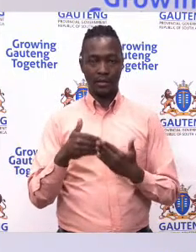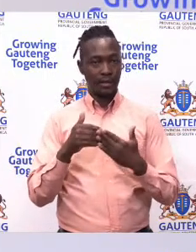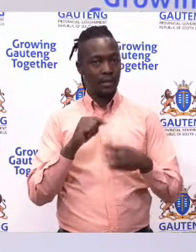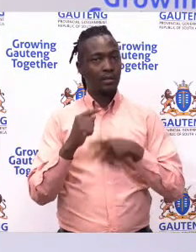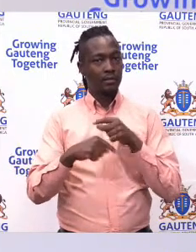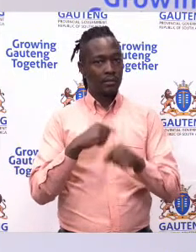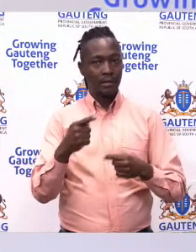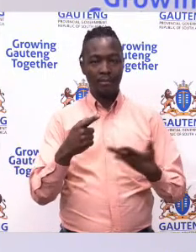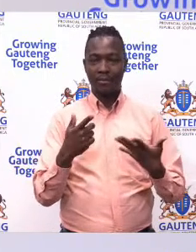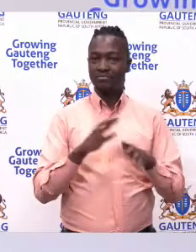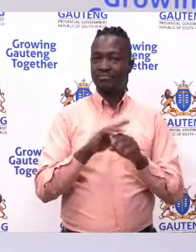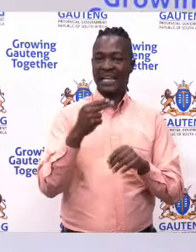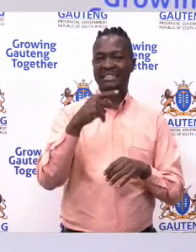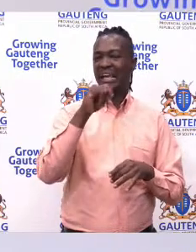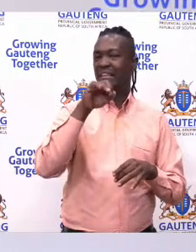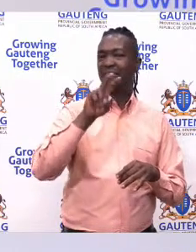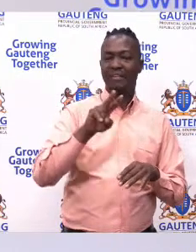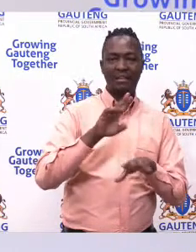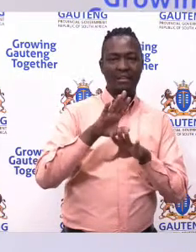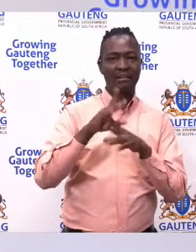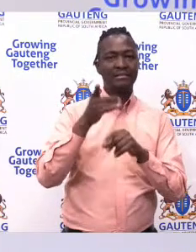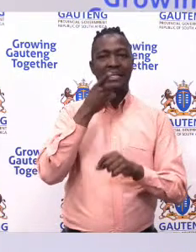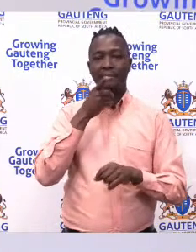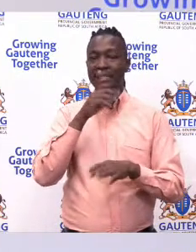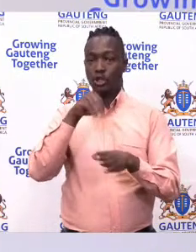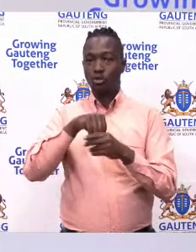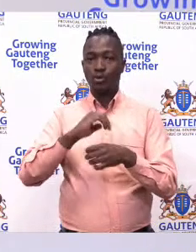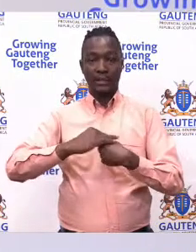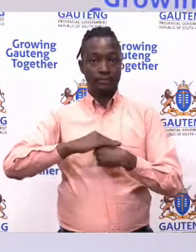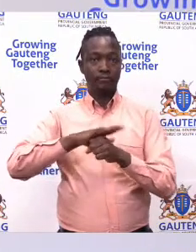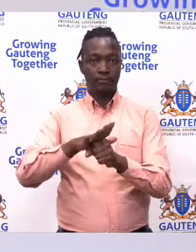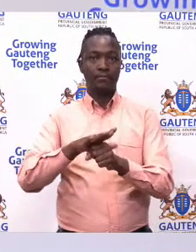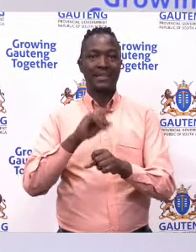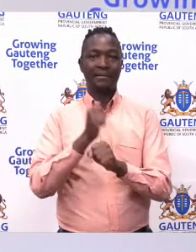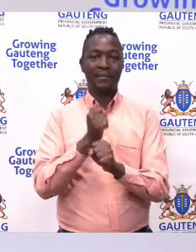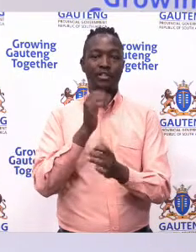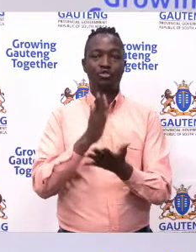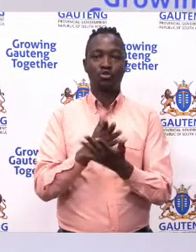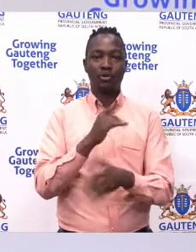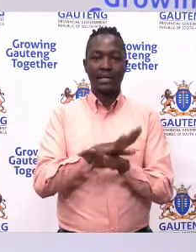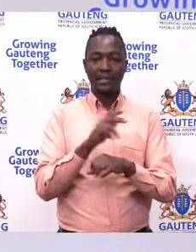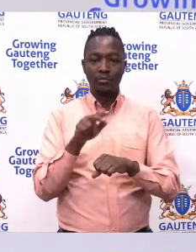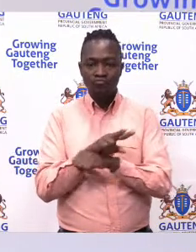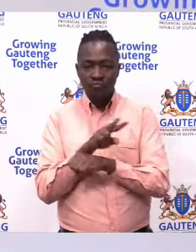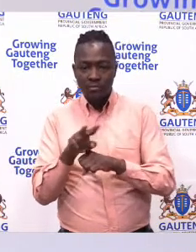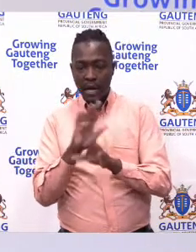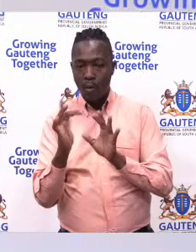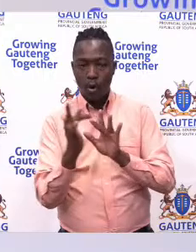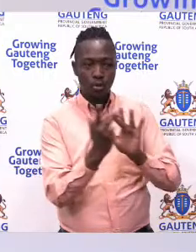hypertension, diabetes, HIV, including COVID, and also making sure we're tracing our